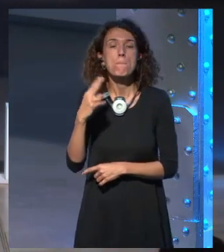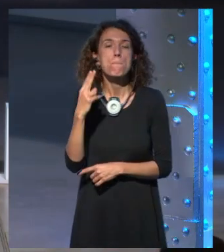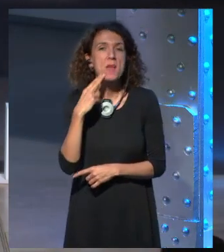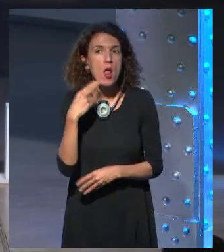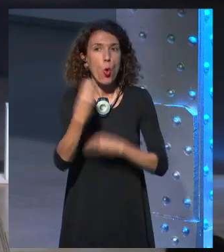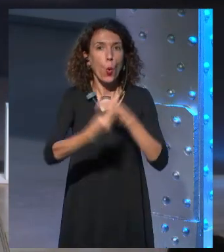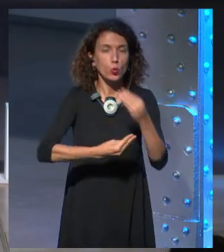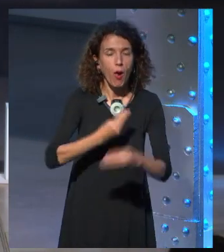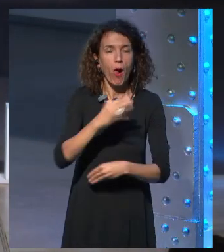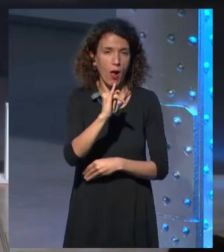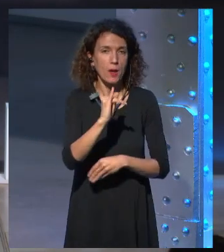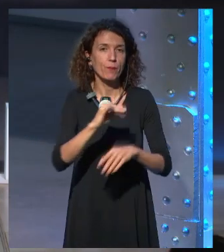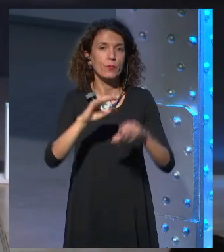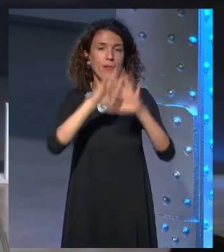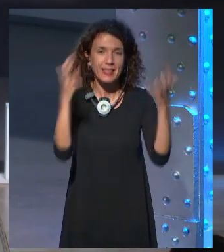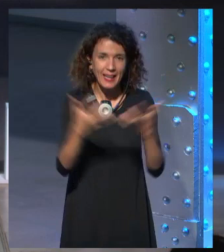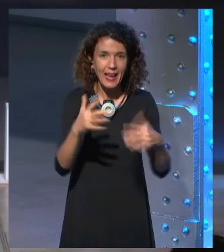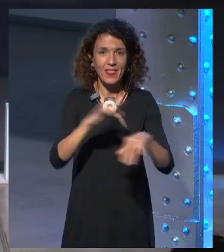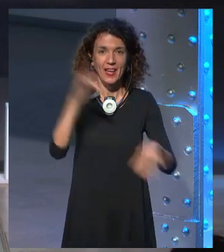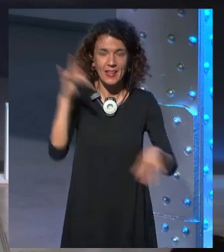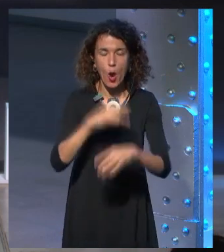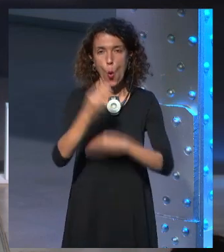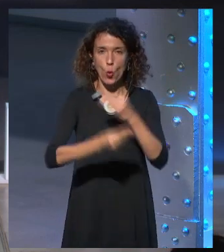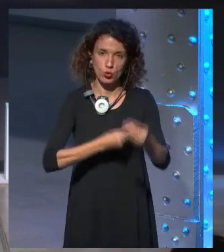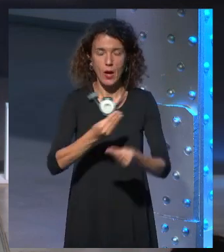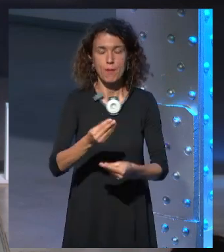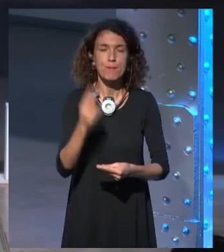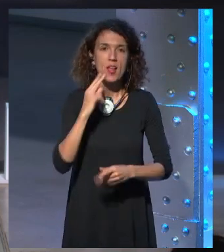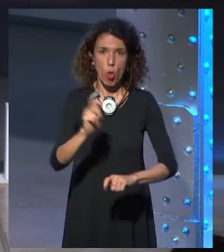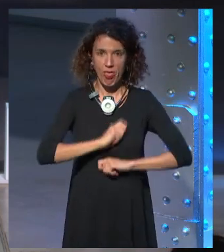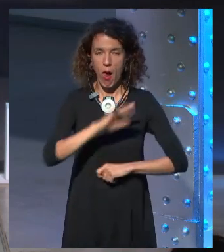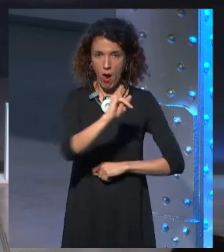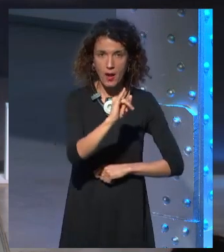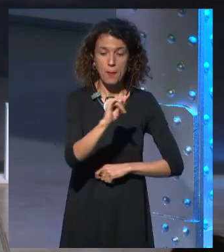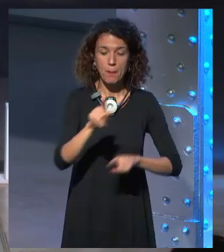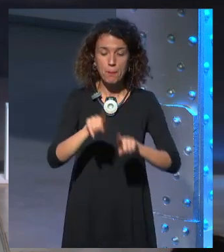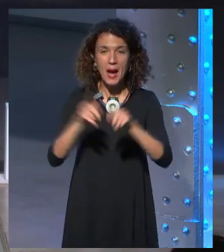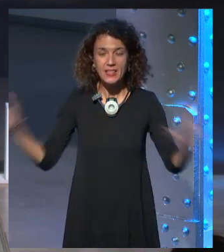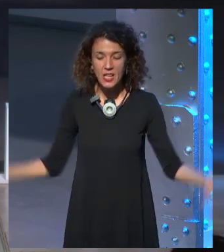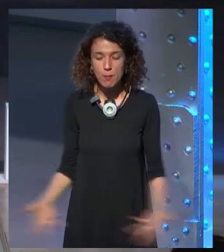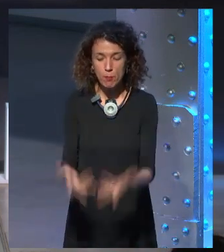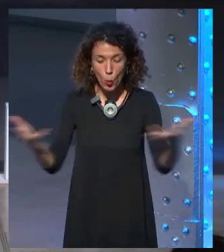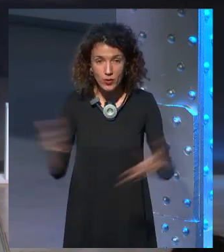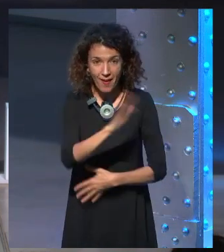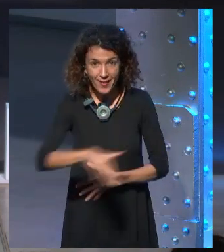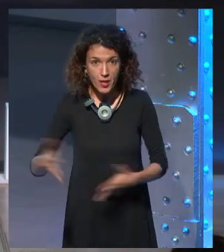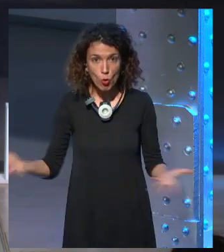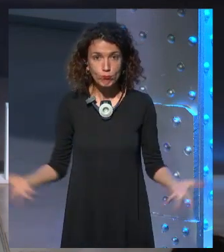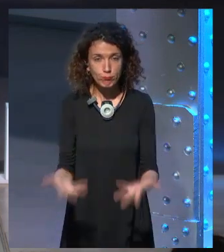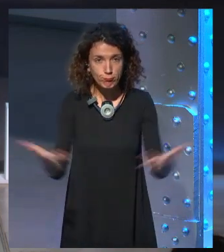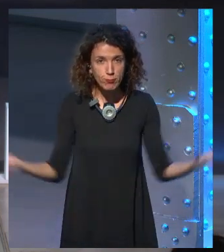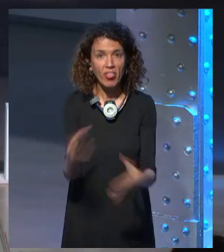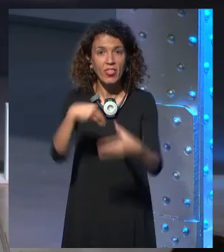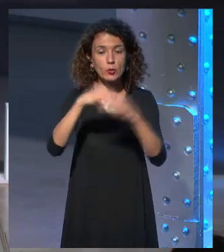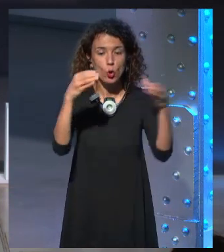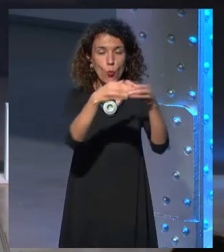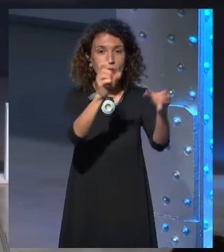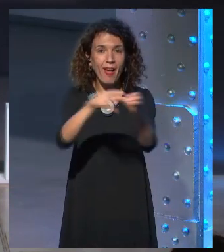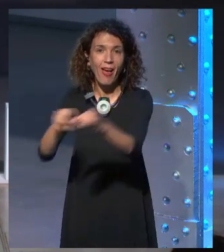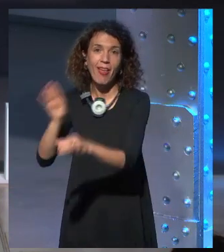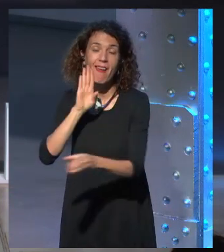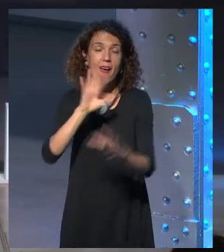and creators and participating in these communities. Quizá lo más interesante de todo lo que estás diciendo es que al final el centro de...